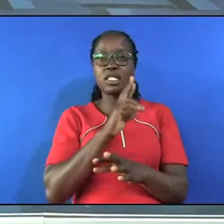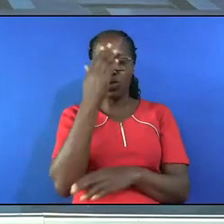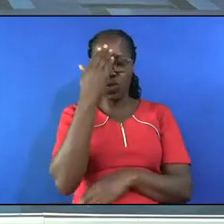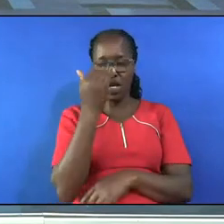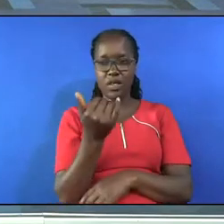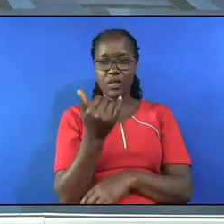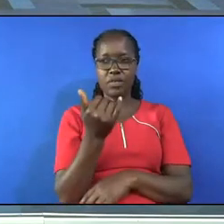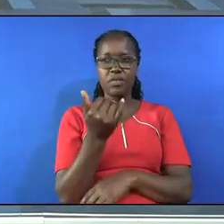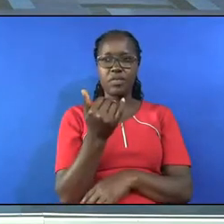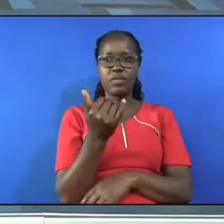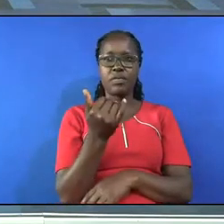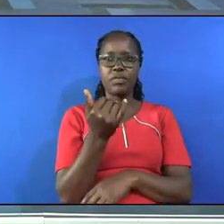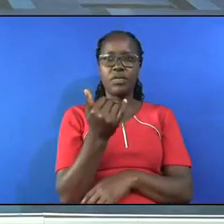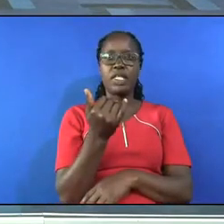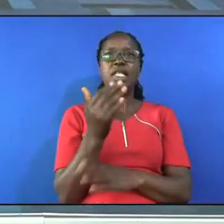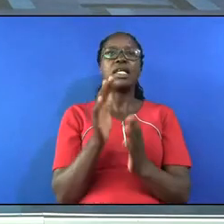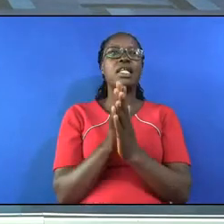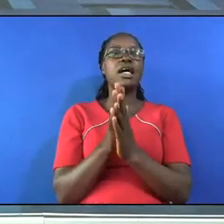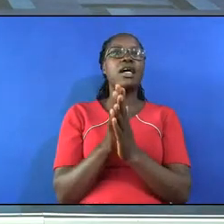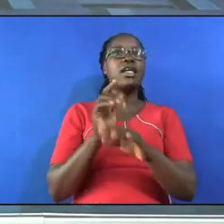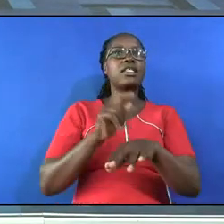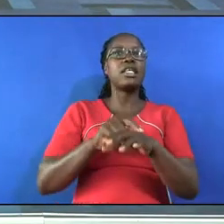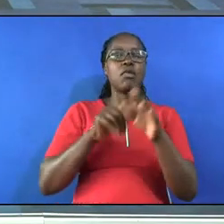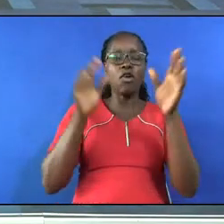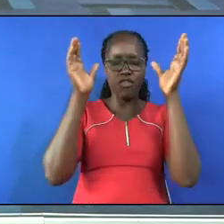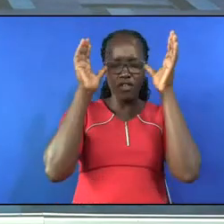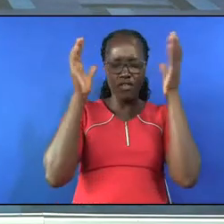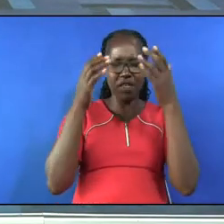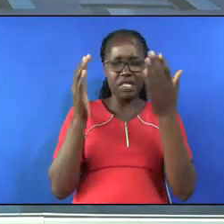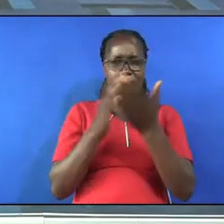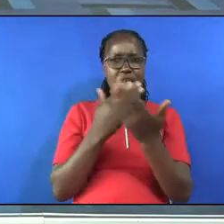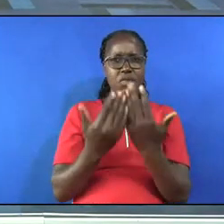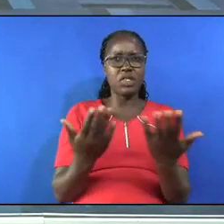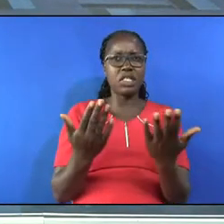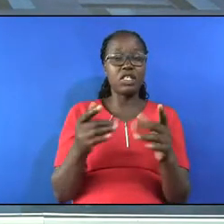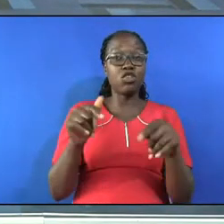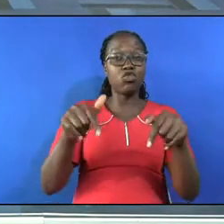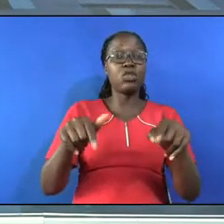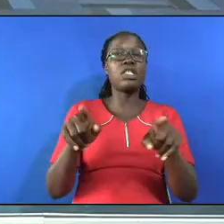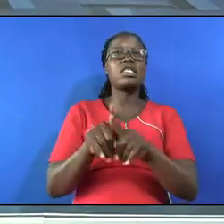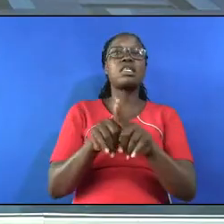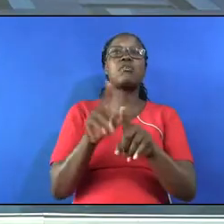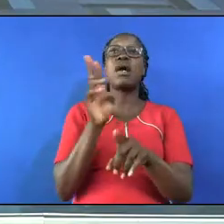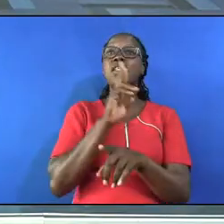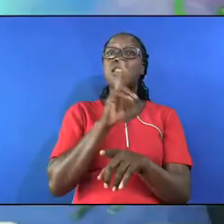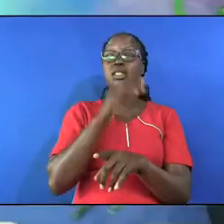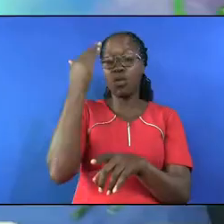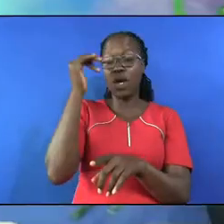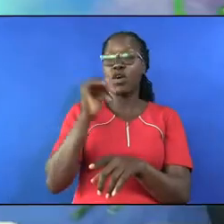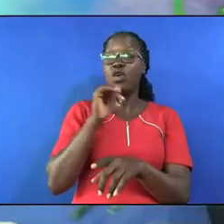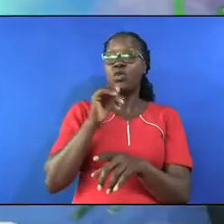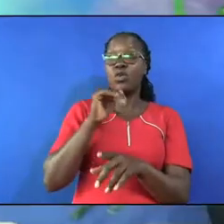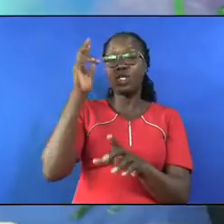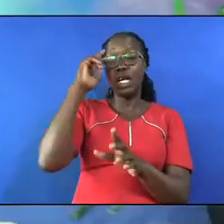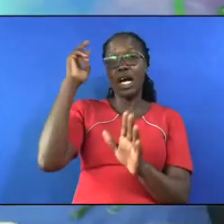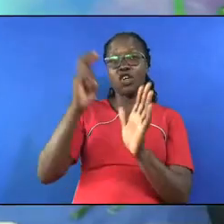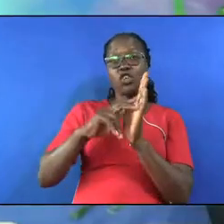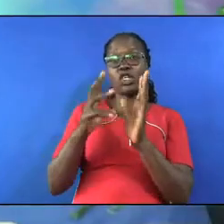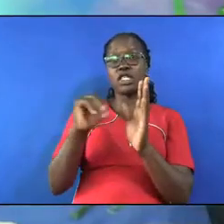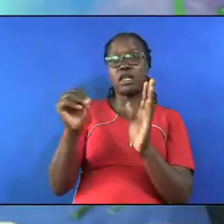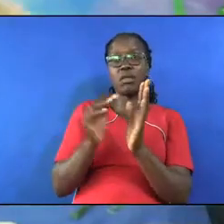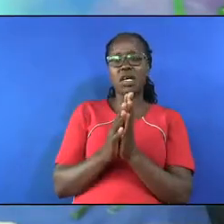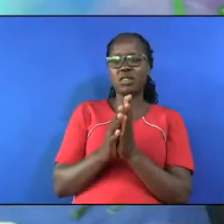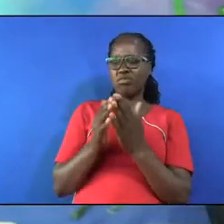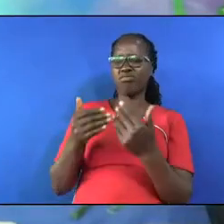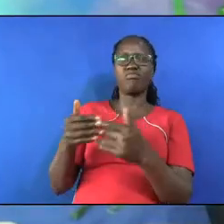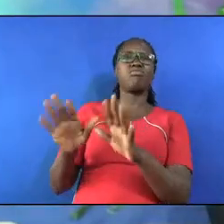the anger of the Pharisees, some of our children today are at risk because we do not acknowledge them and we belittle